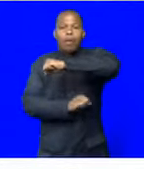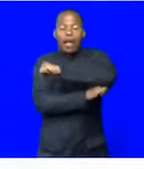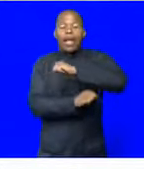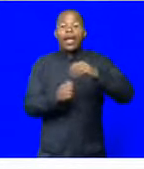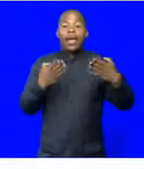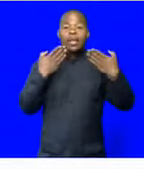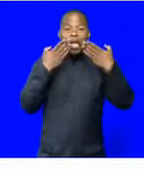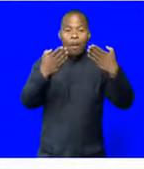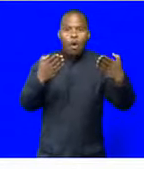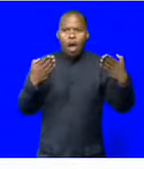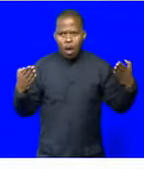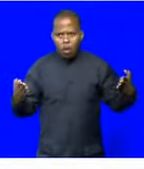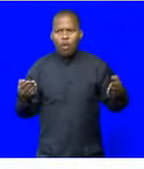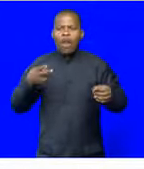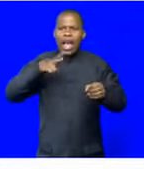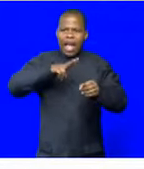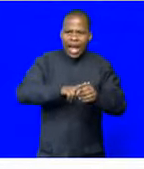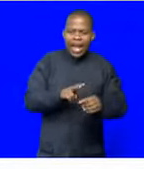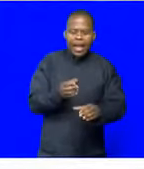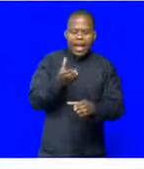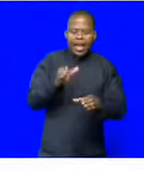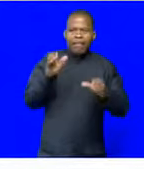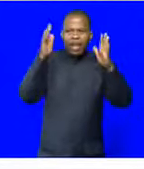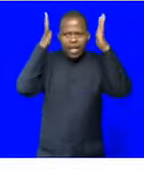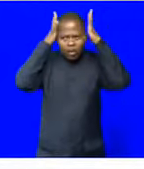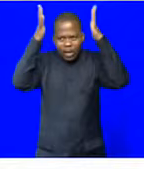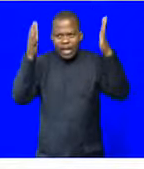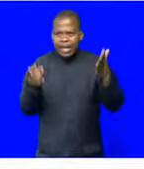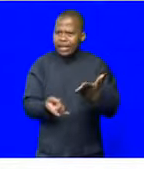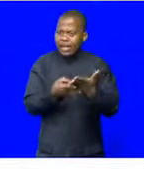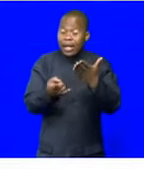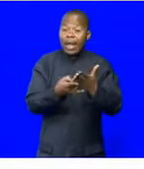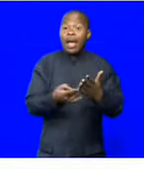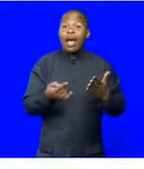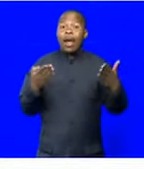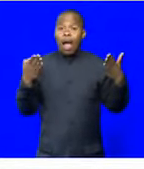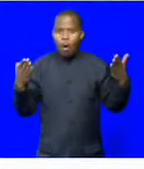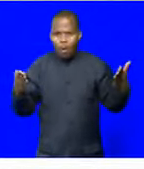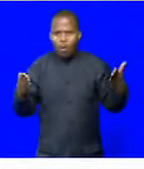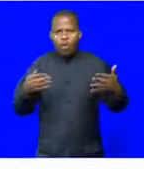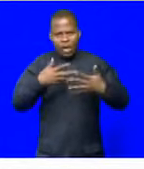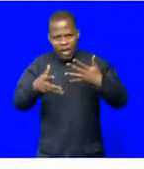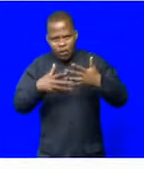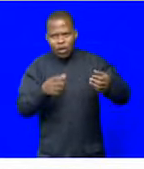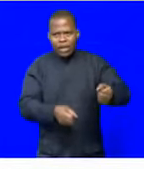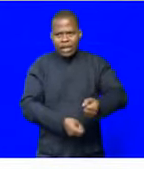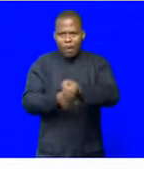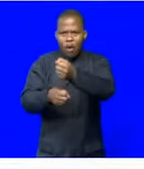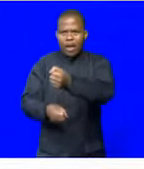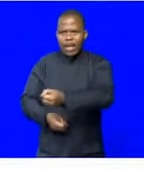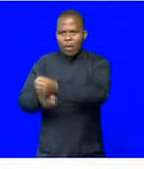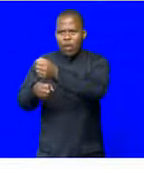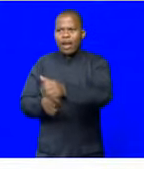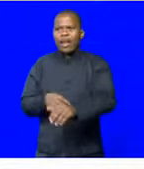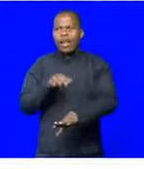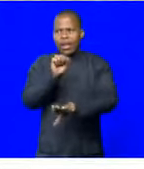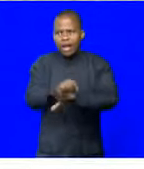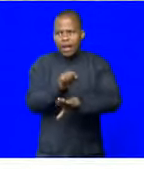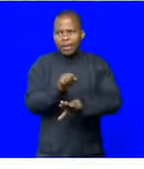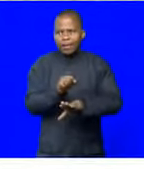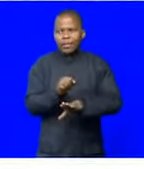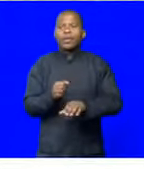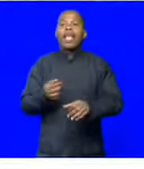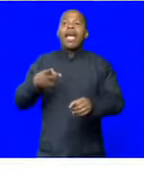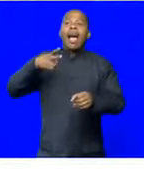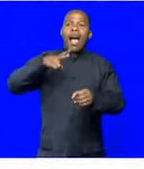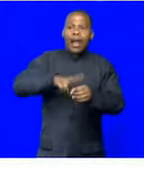has really exposed us to so many things because we are from the West African parts of the continent. Mixing up